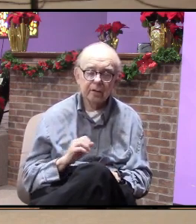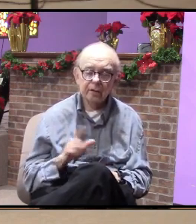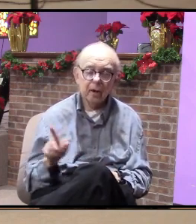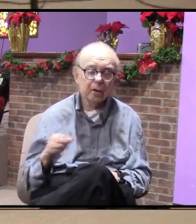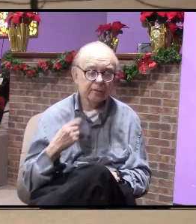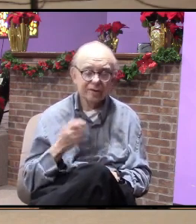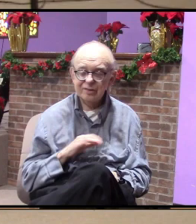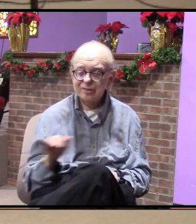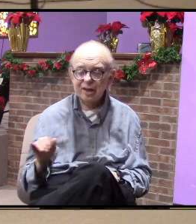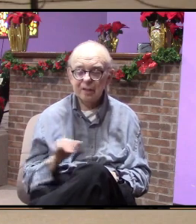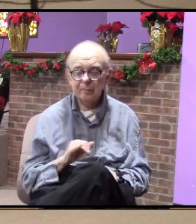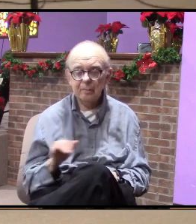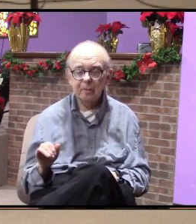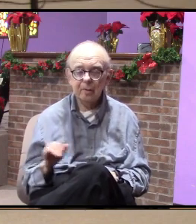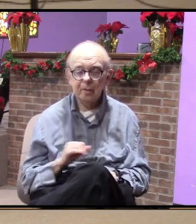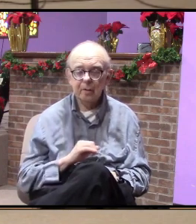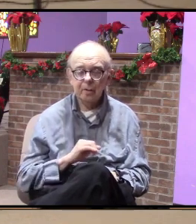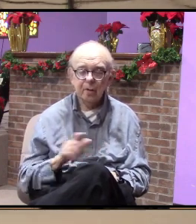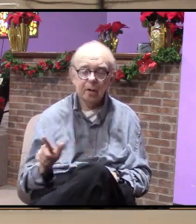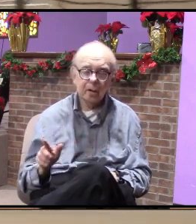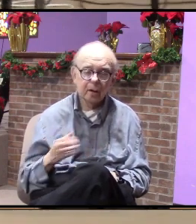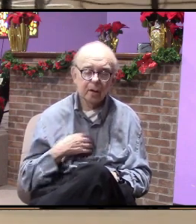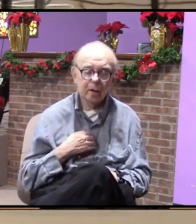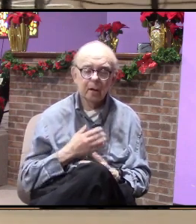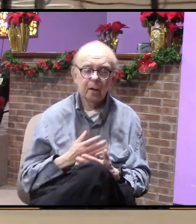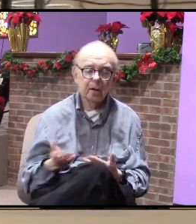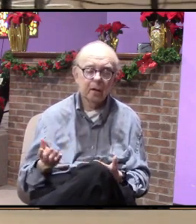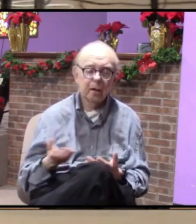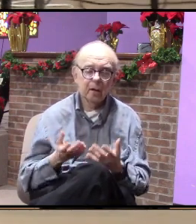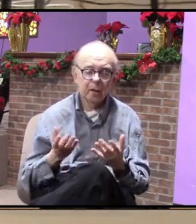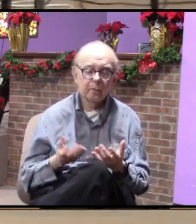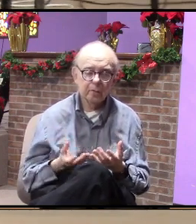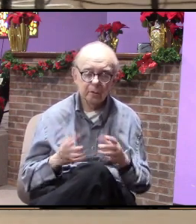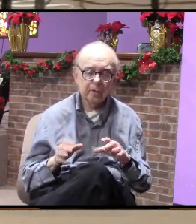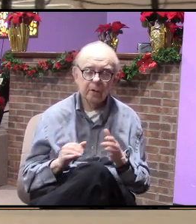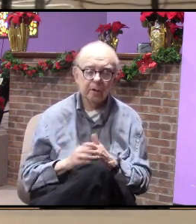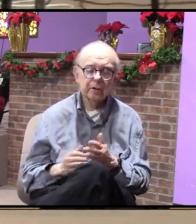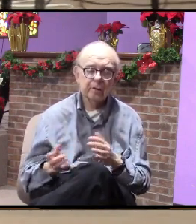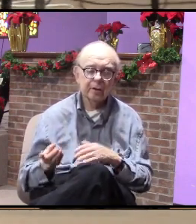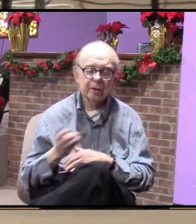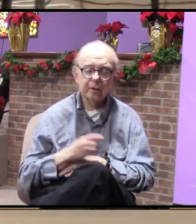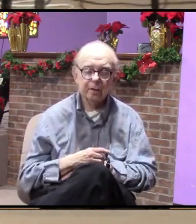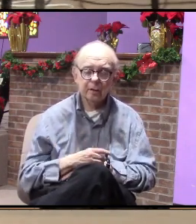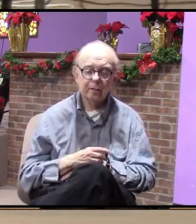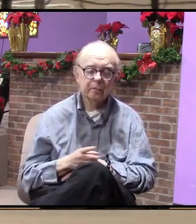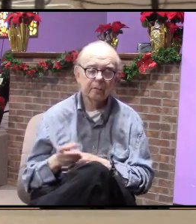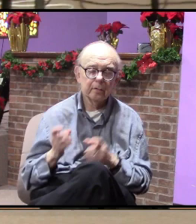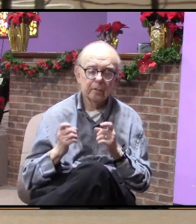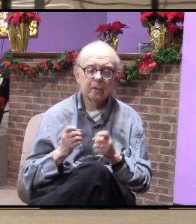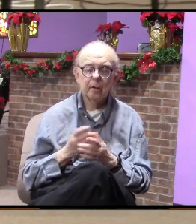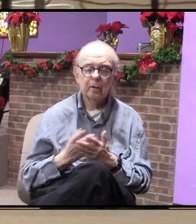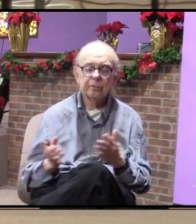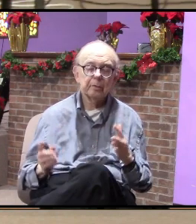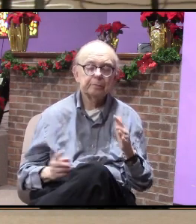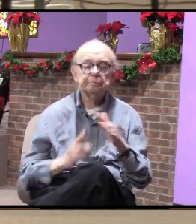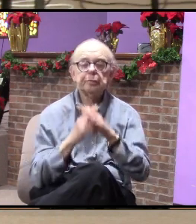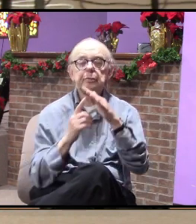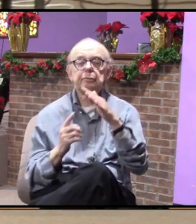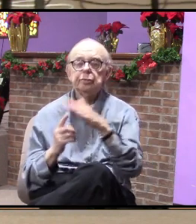us. All of us have things that we want to get done that day, and then all of a sudden something pops